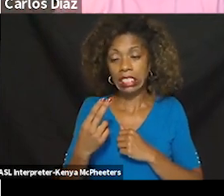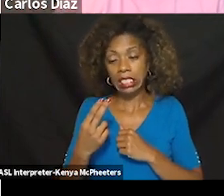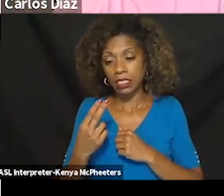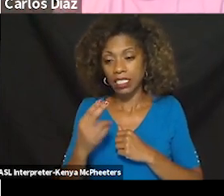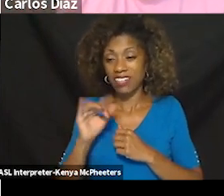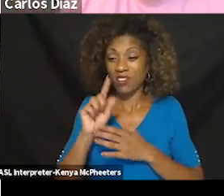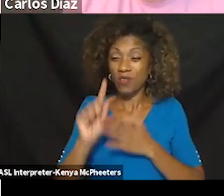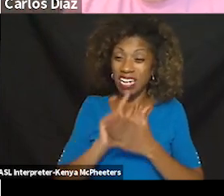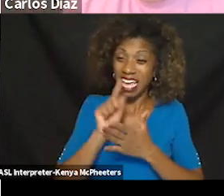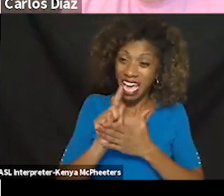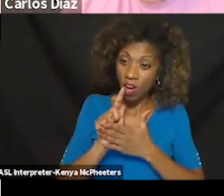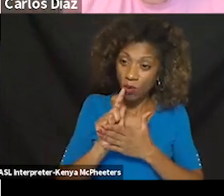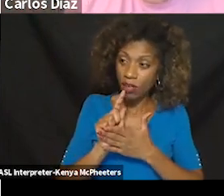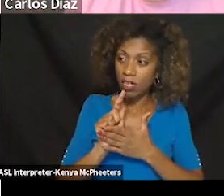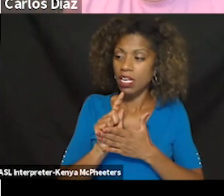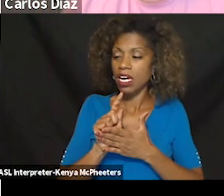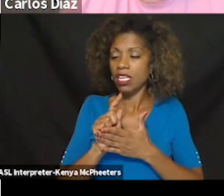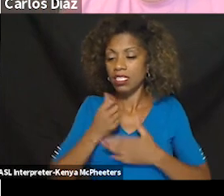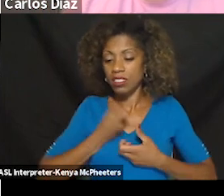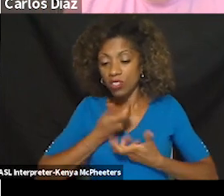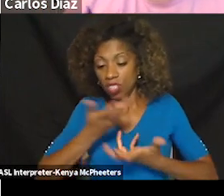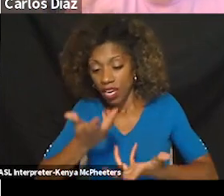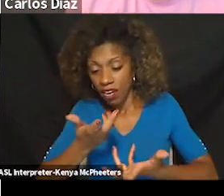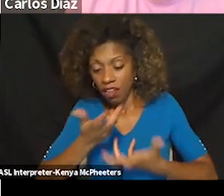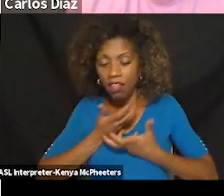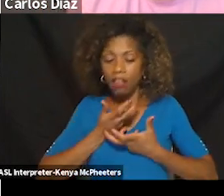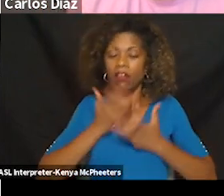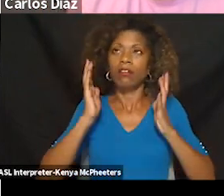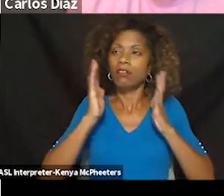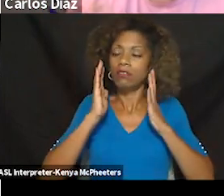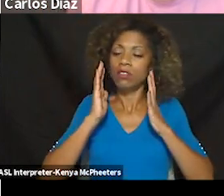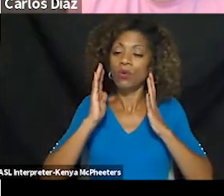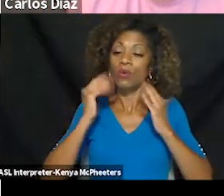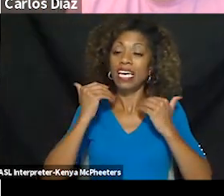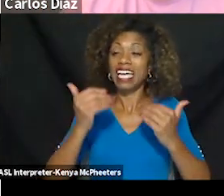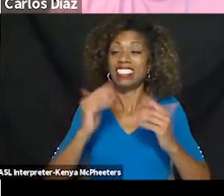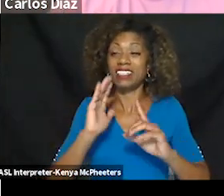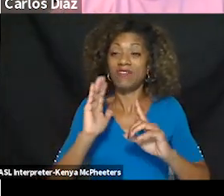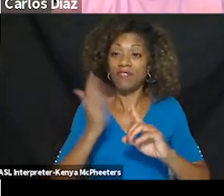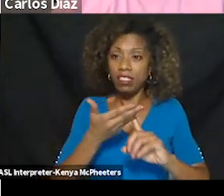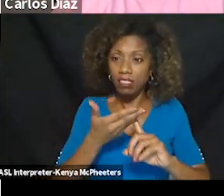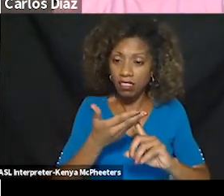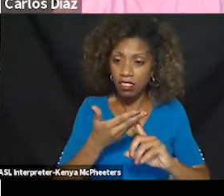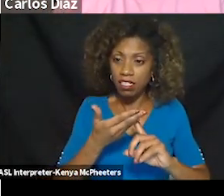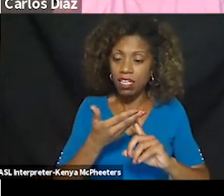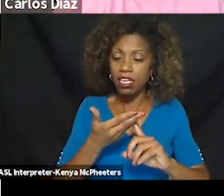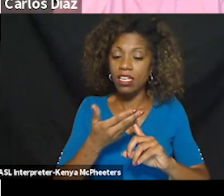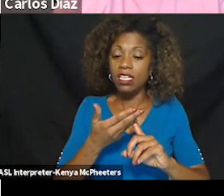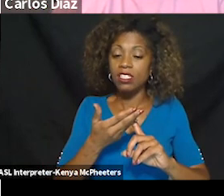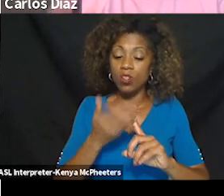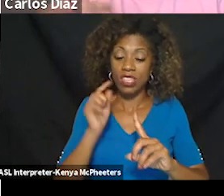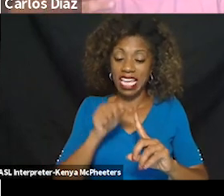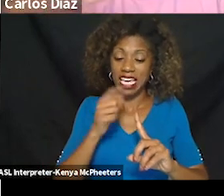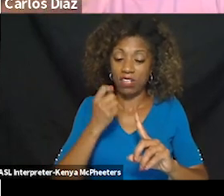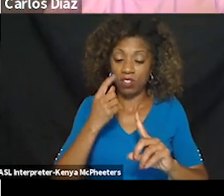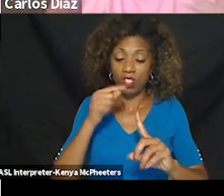a presentation and share the information, we had to sort of like convince them and see the benefit of opening this up to others. And once